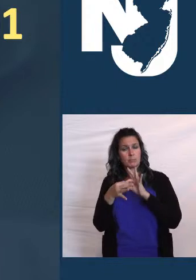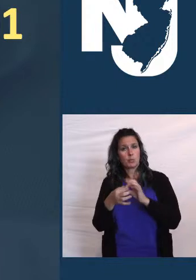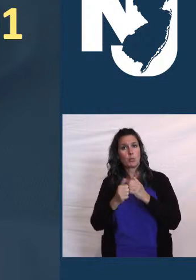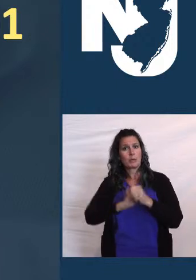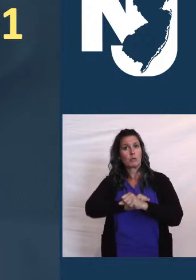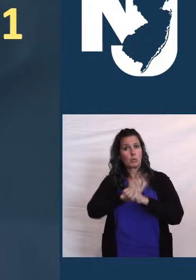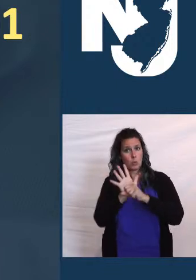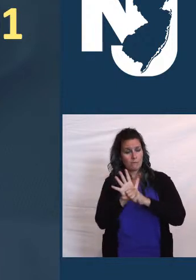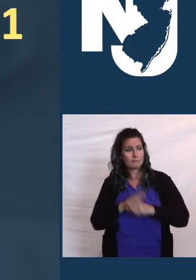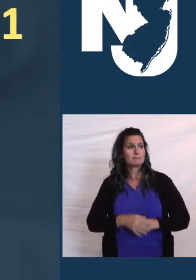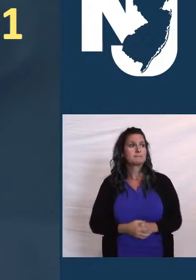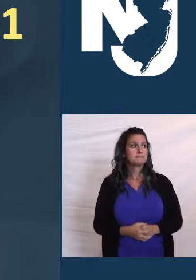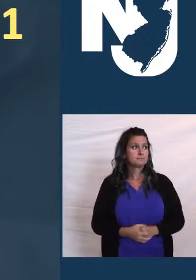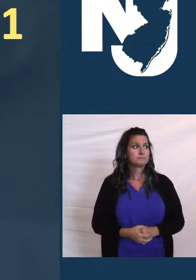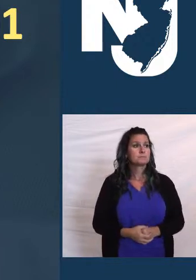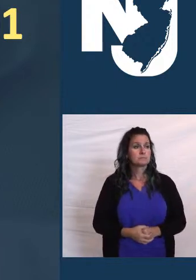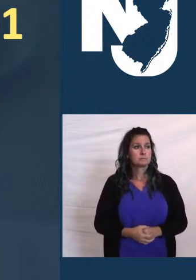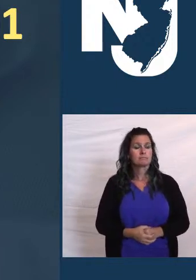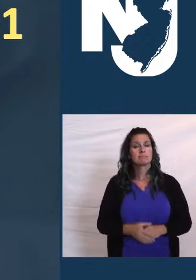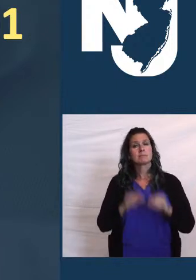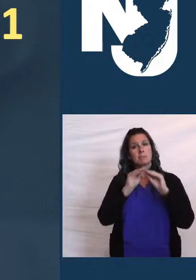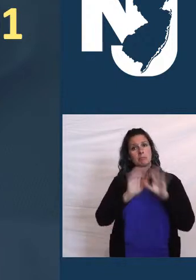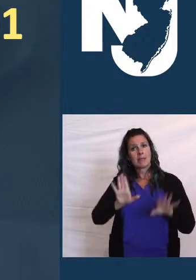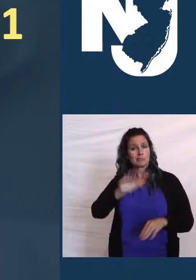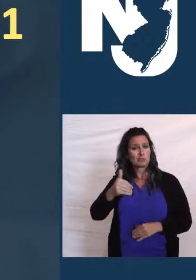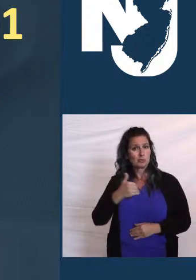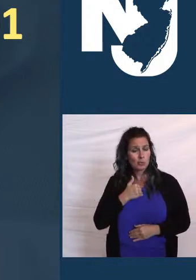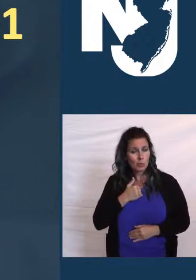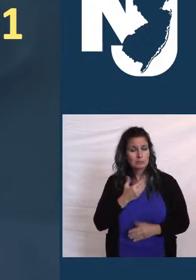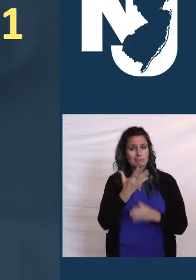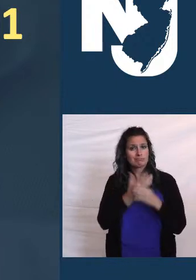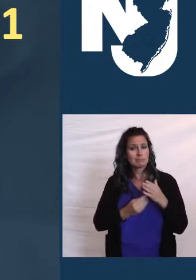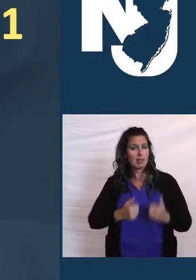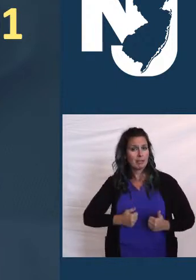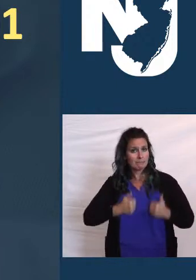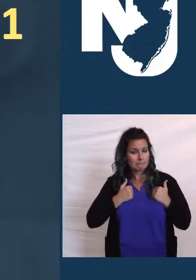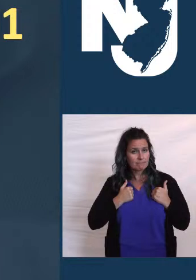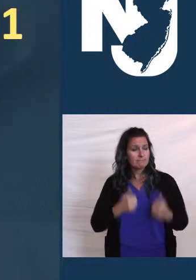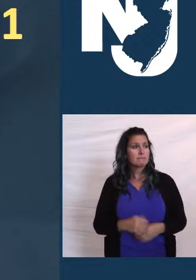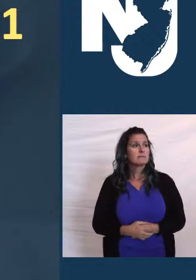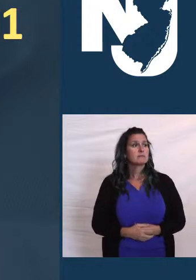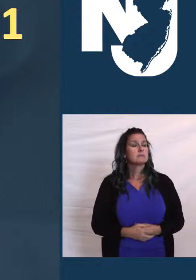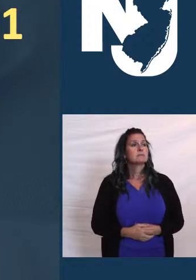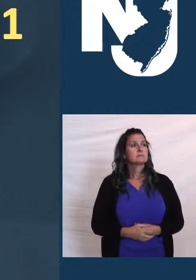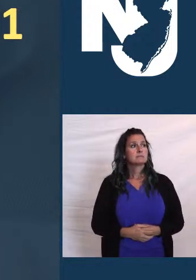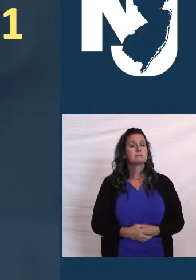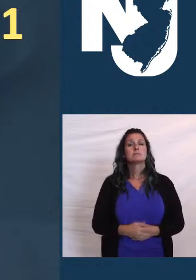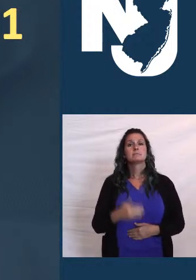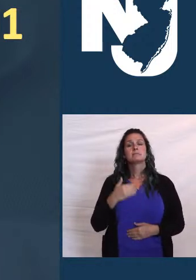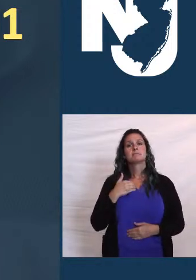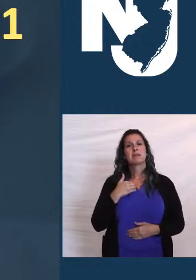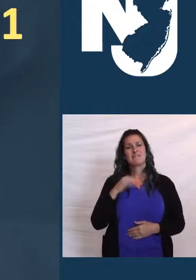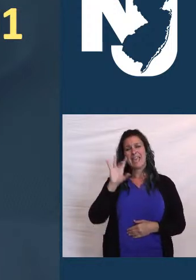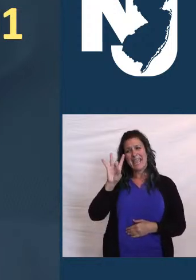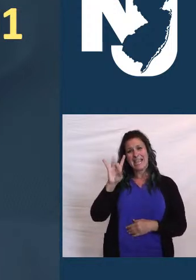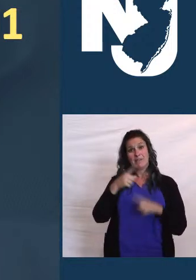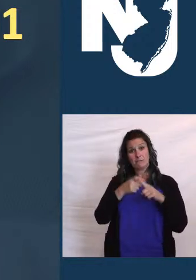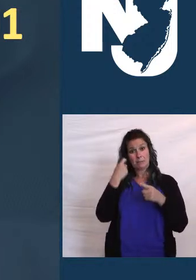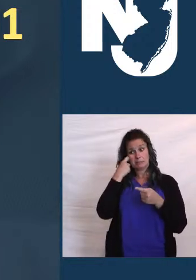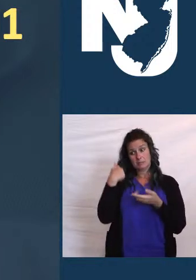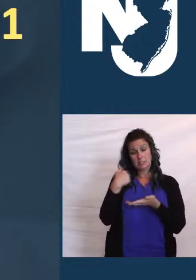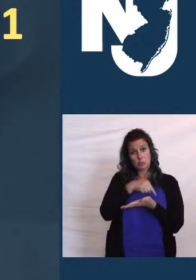COVID-related deaths, and bless these souls, losses of life. 8, Judy, I've got 8 are from this week,